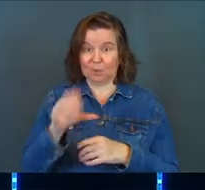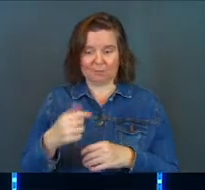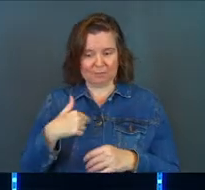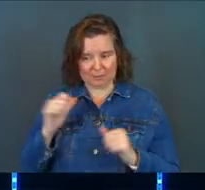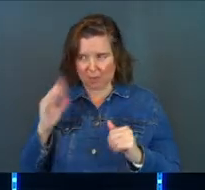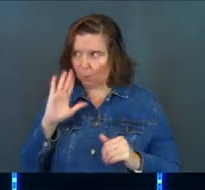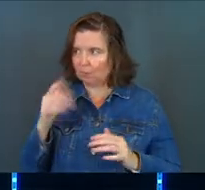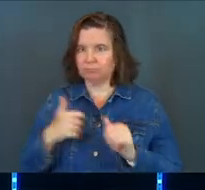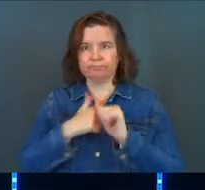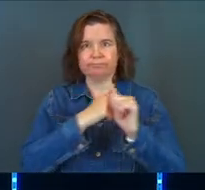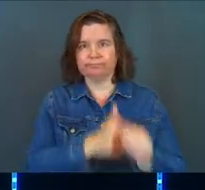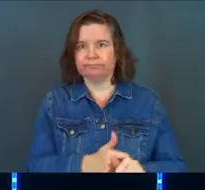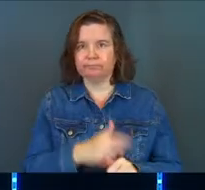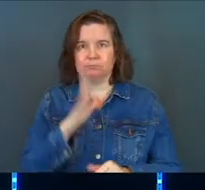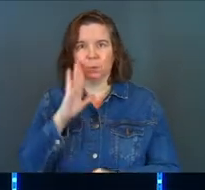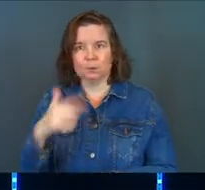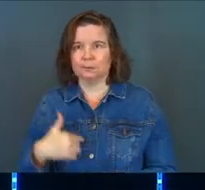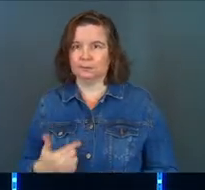Africa, he could send me off to Africa.